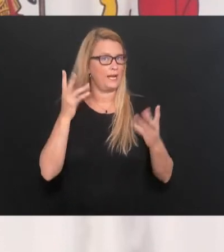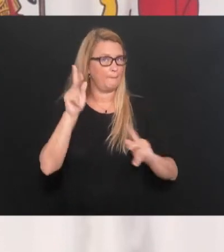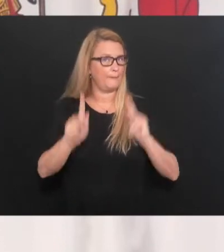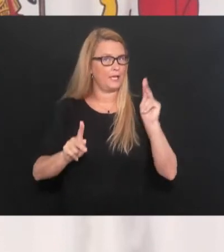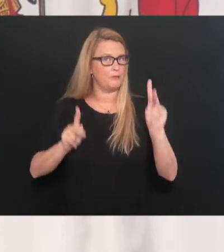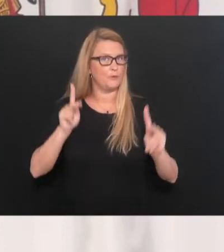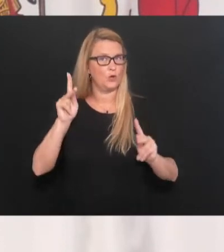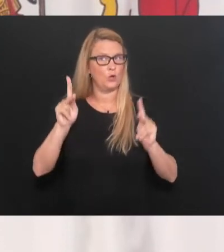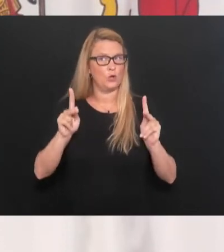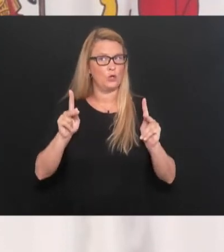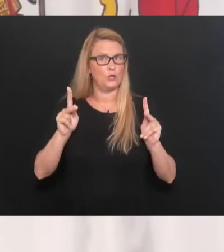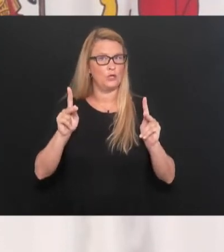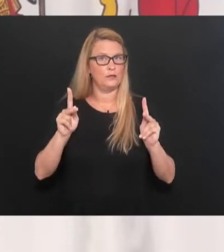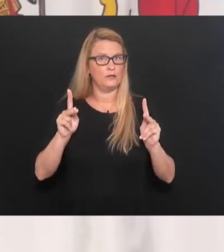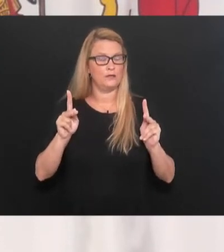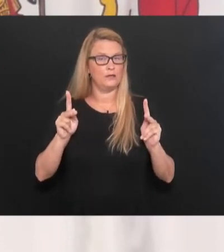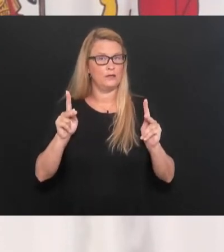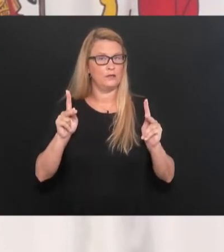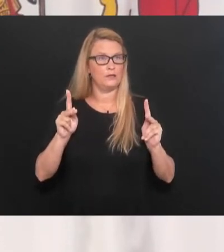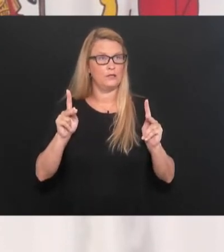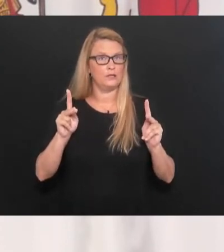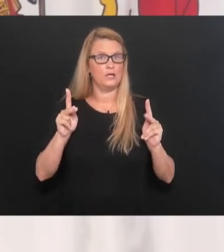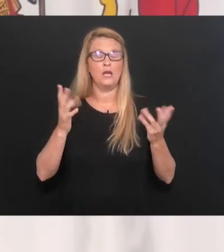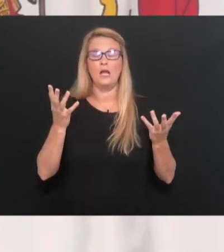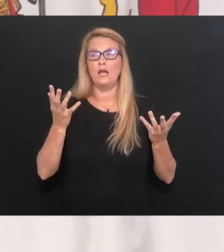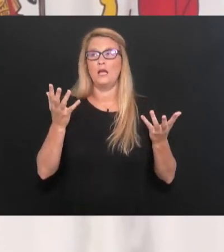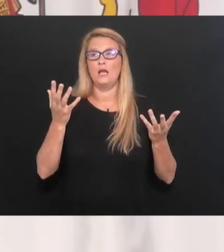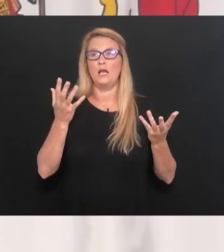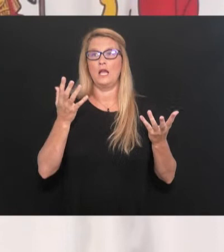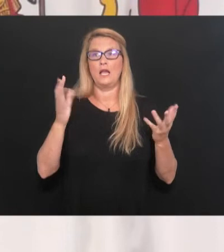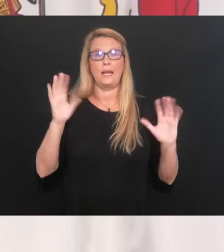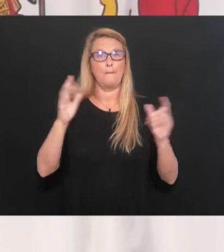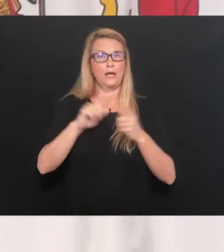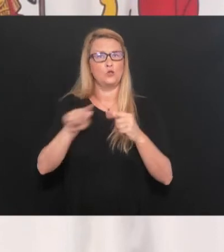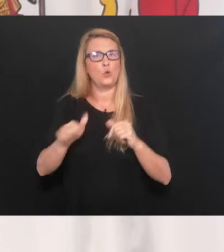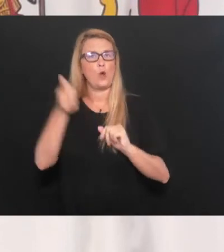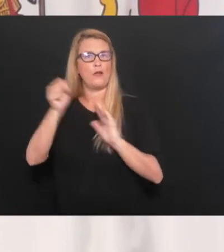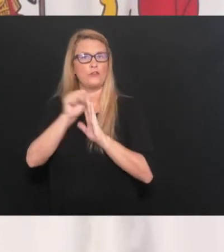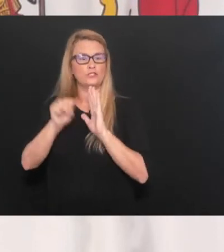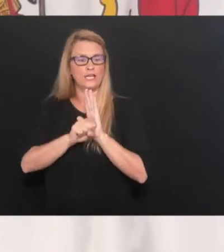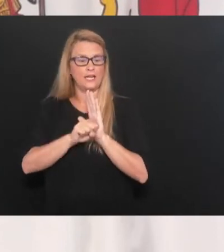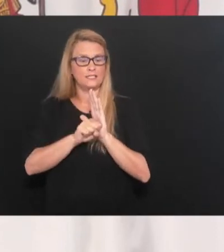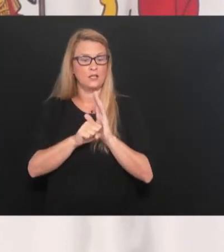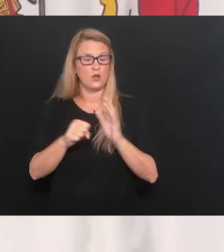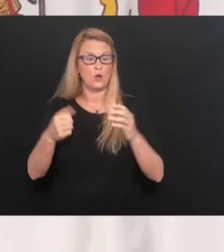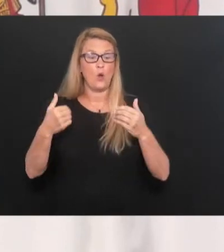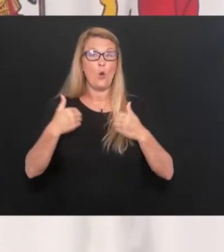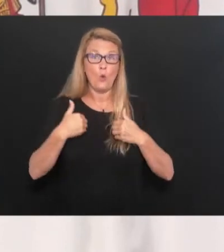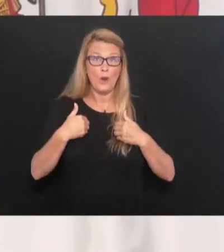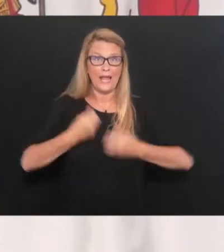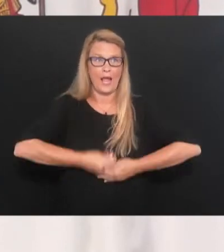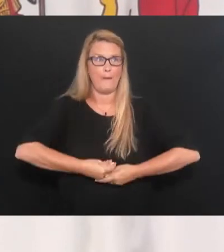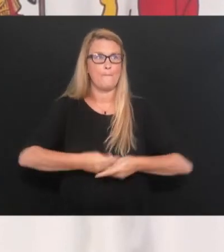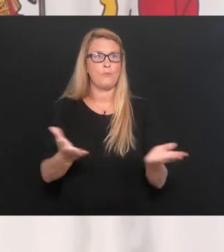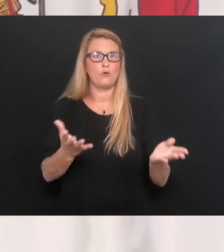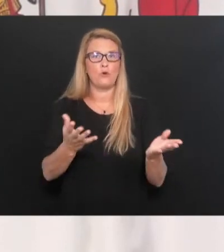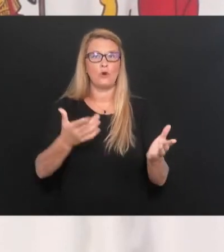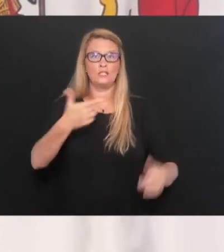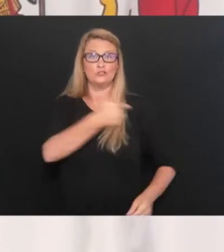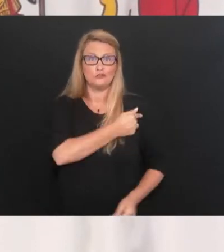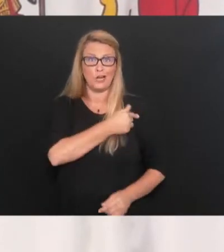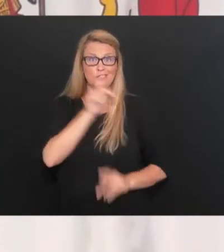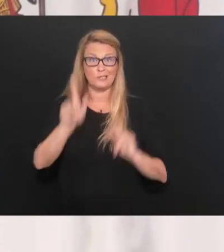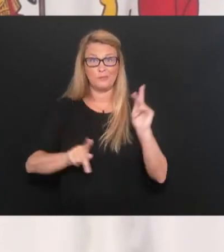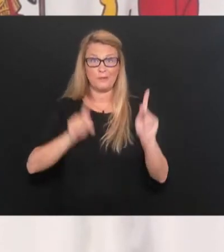are out farther than other states is one thing and one thing only. We got the shots to the people, didn't we?